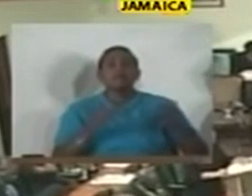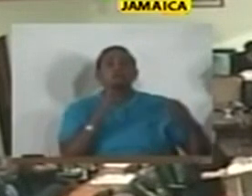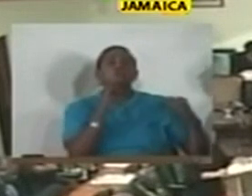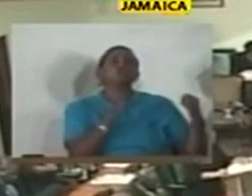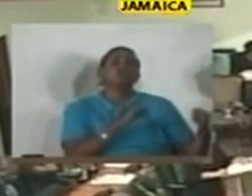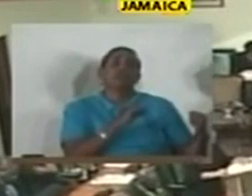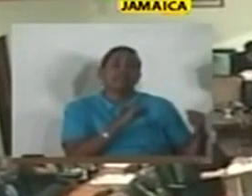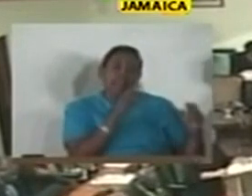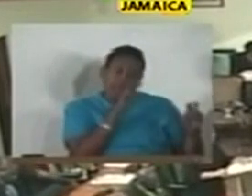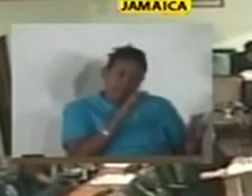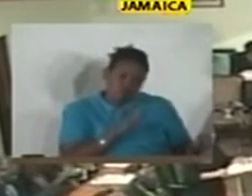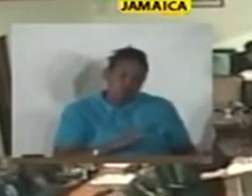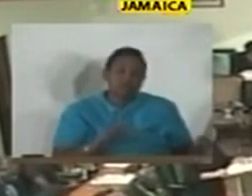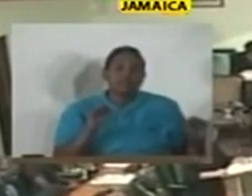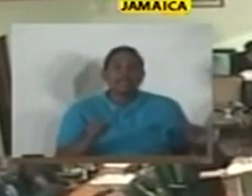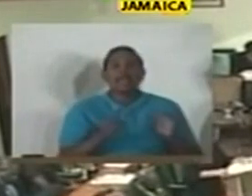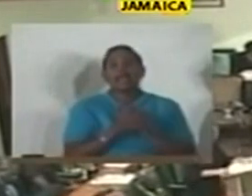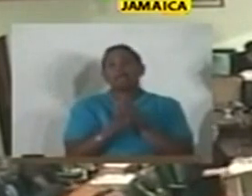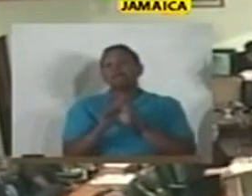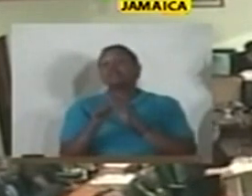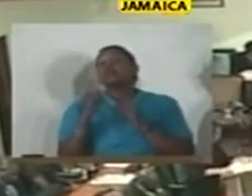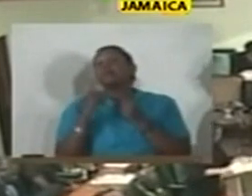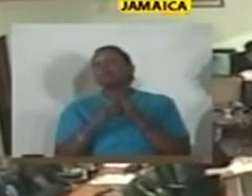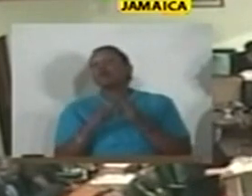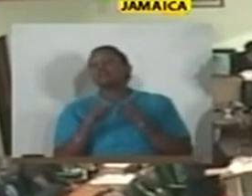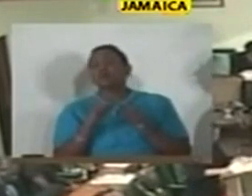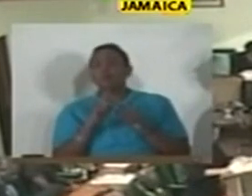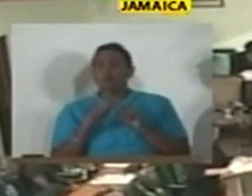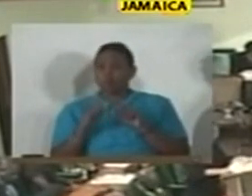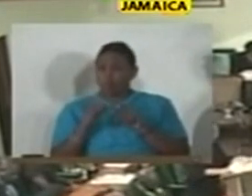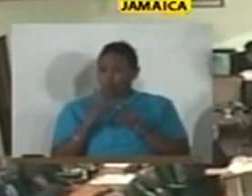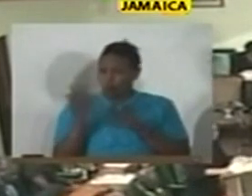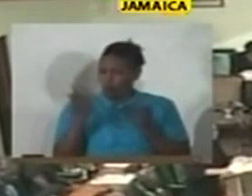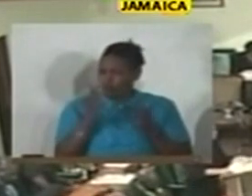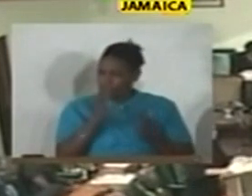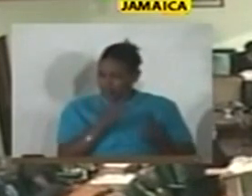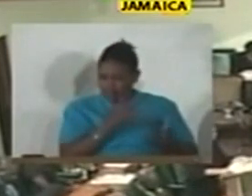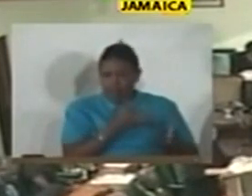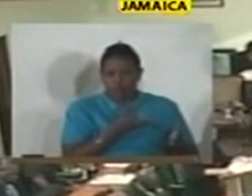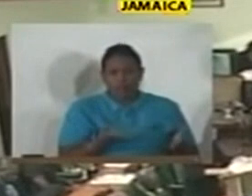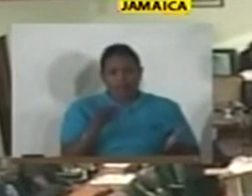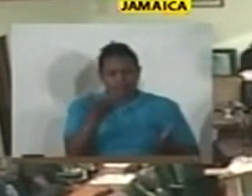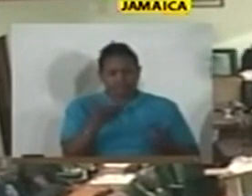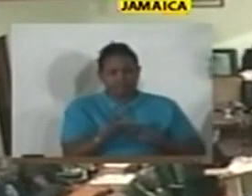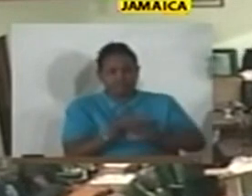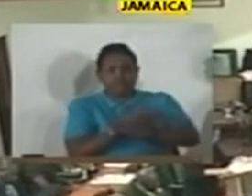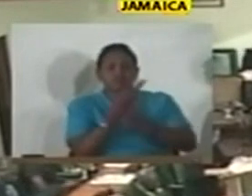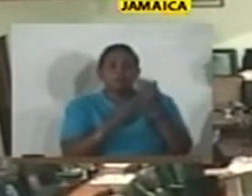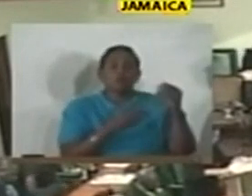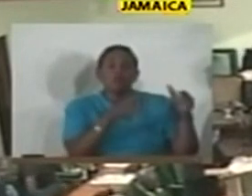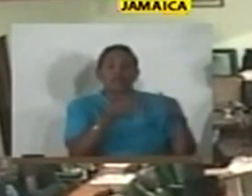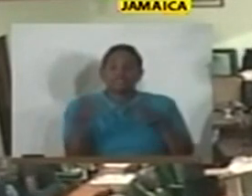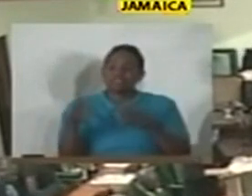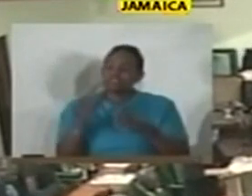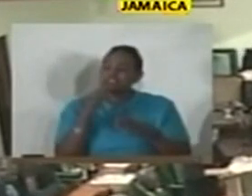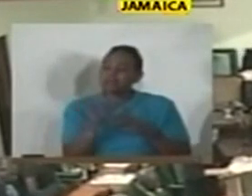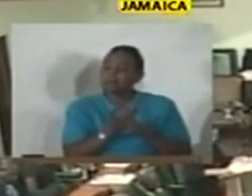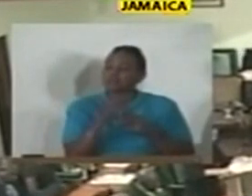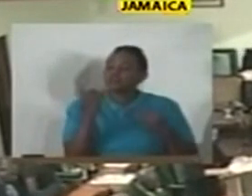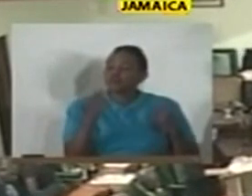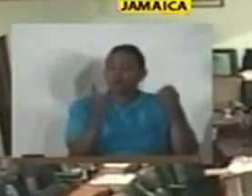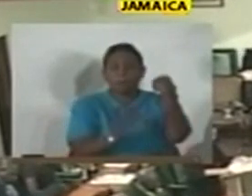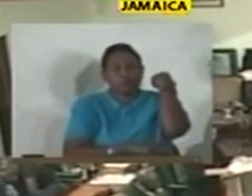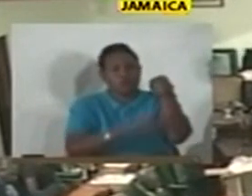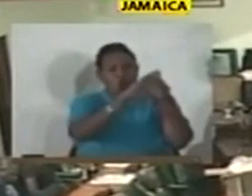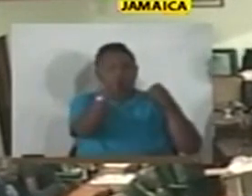enforcement capabilities and efficiencies in both entities. The ministry is moving to prosecute